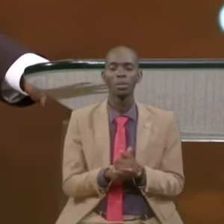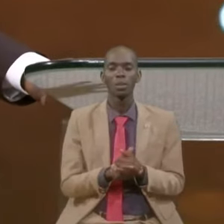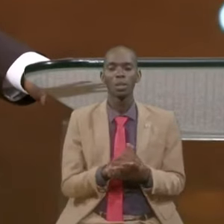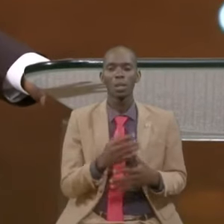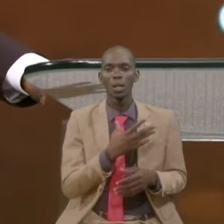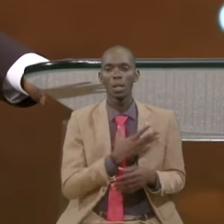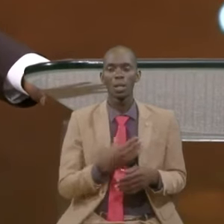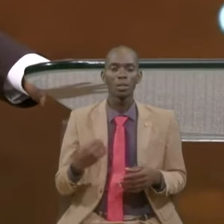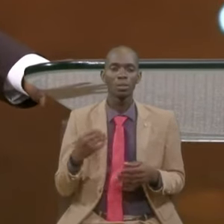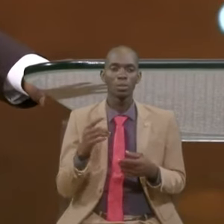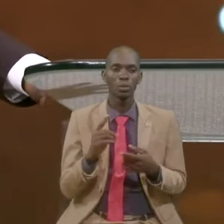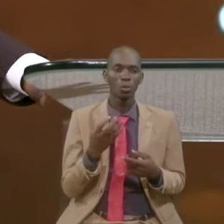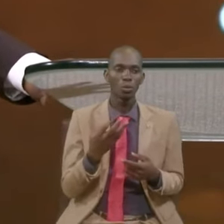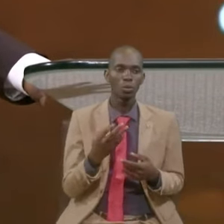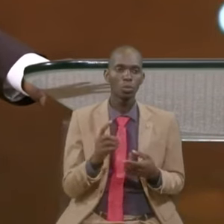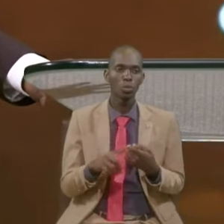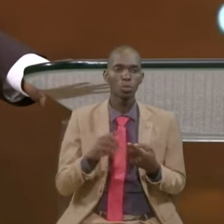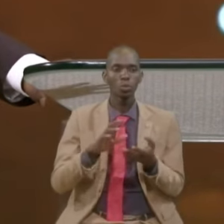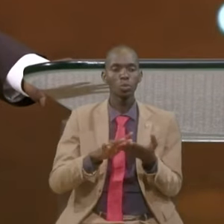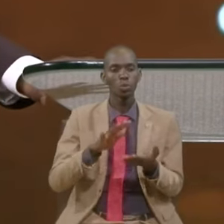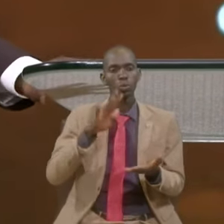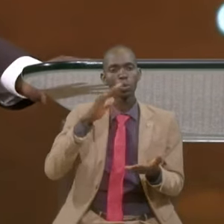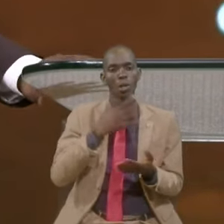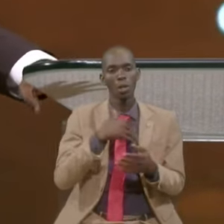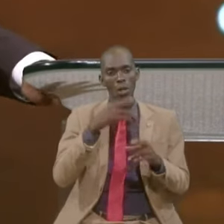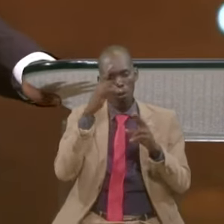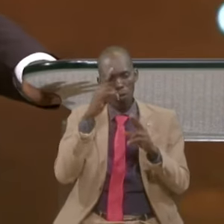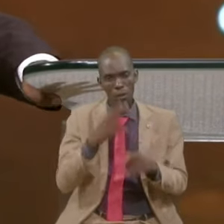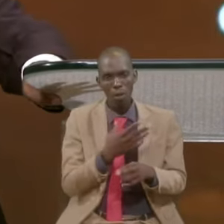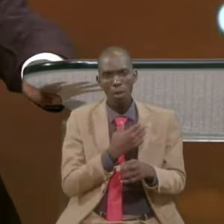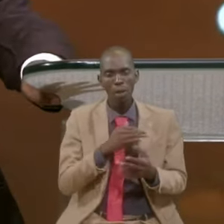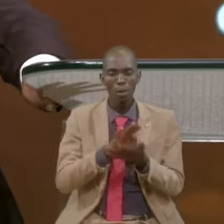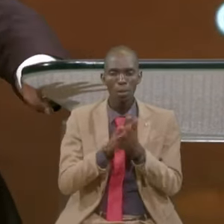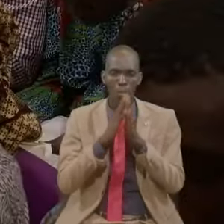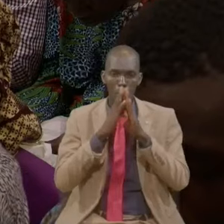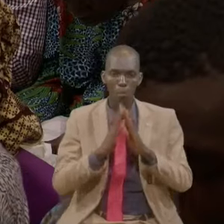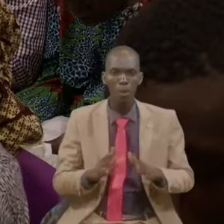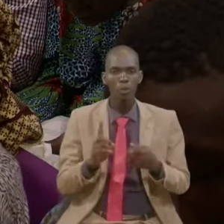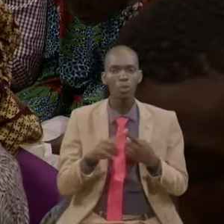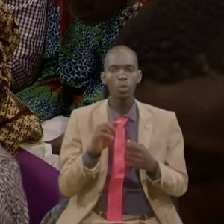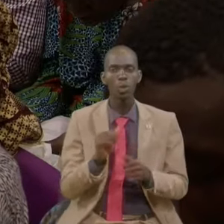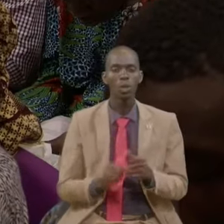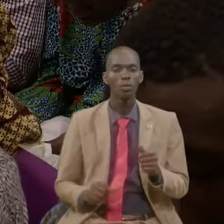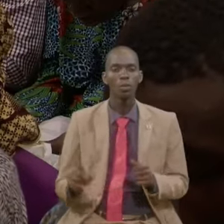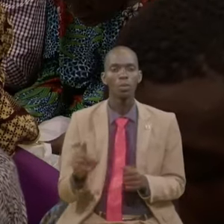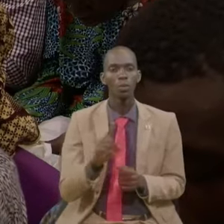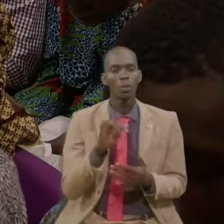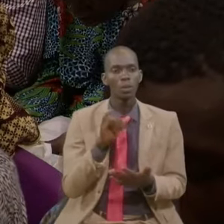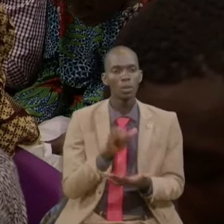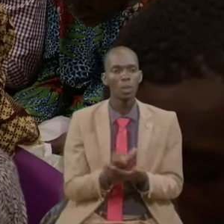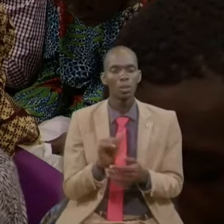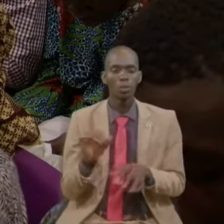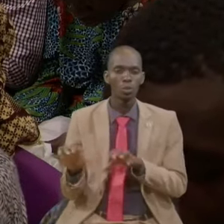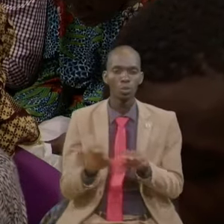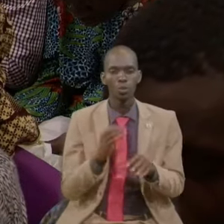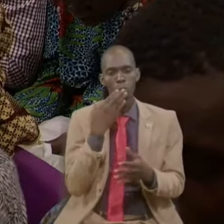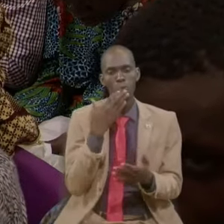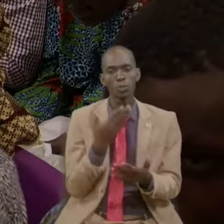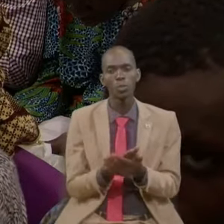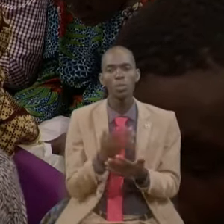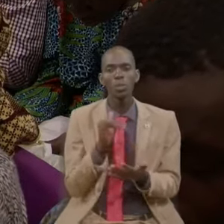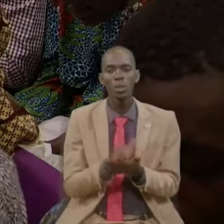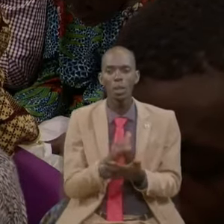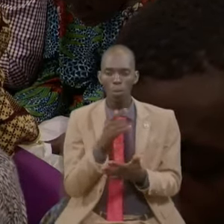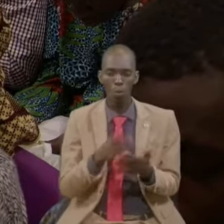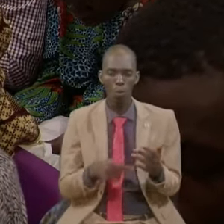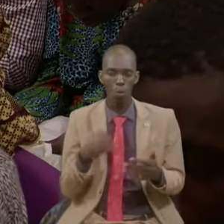glory and honor and peace to every man that walketh good. That's what we are looking for. That's what